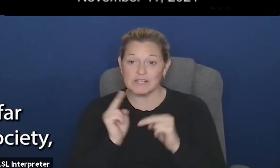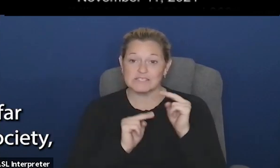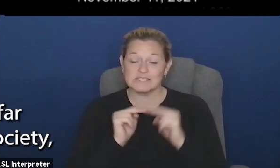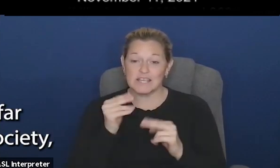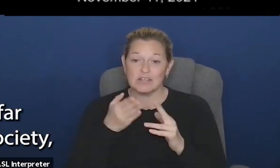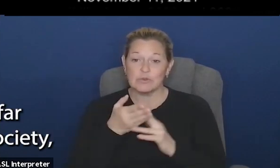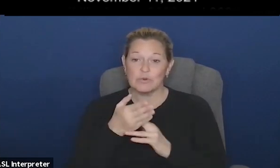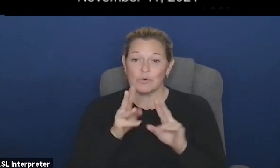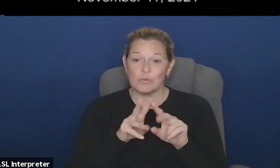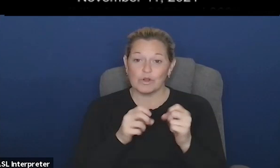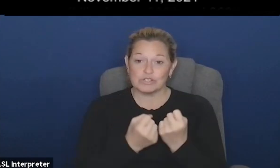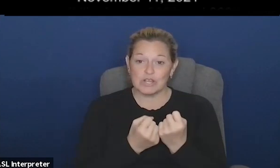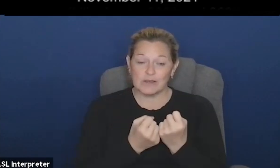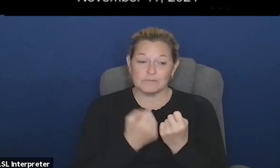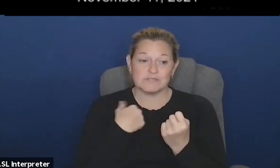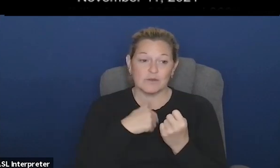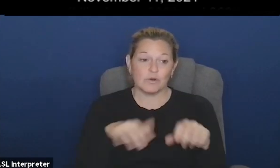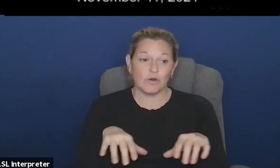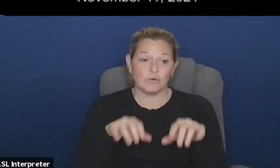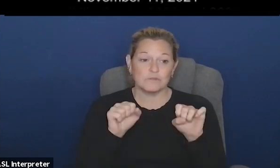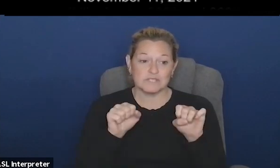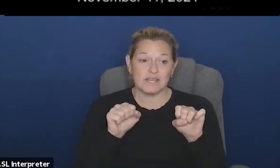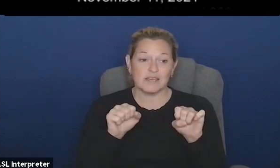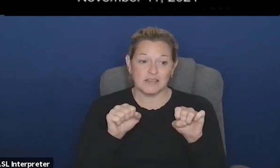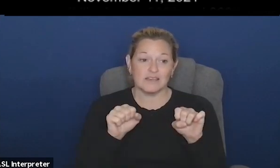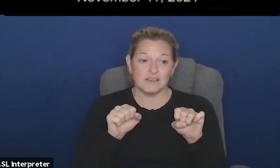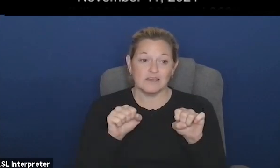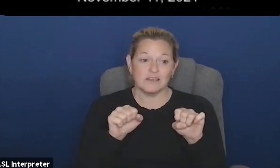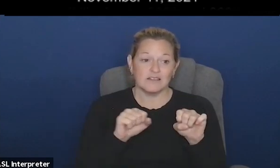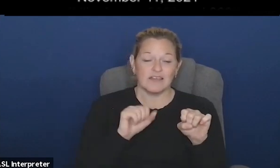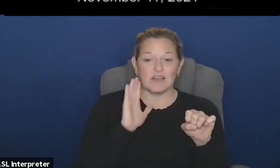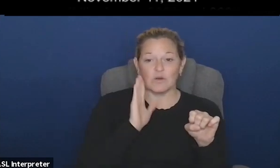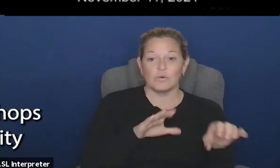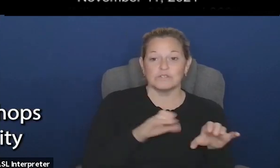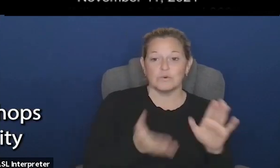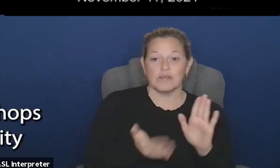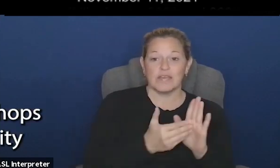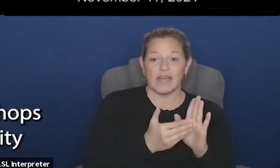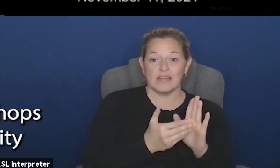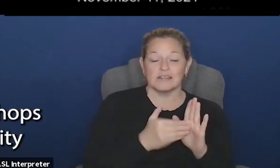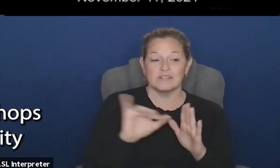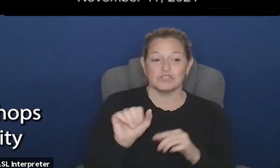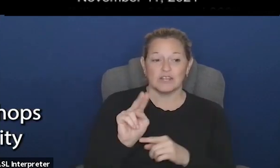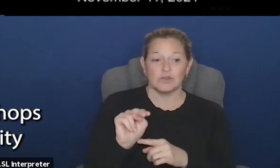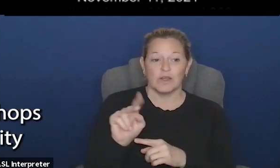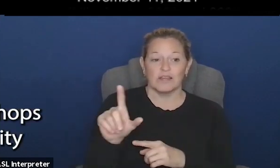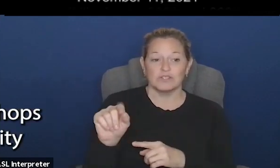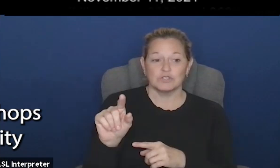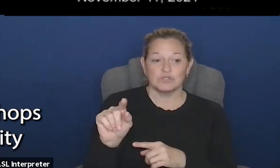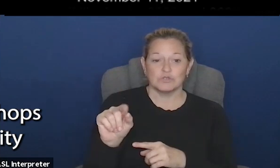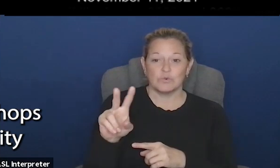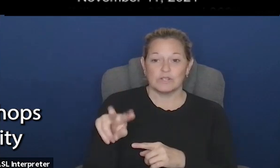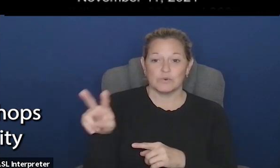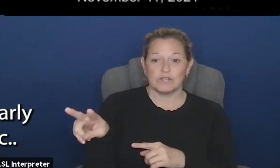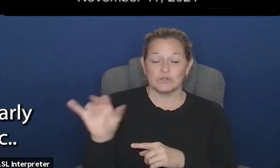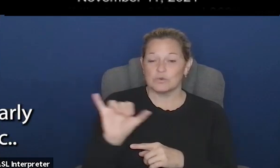American Astronomical Society, both this coming January 2022 and in January 2020. But we're also planning to host workshops for educators and